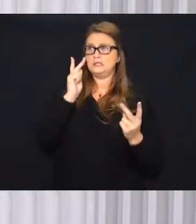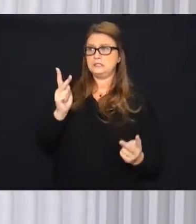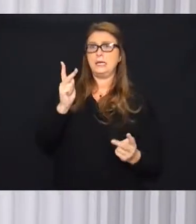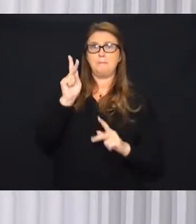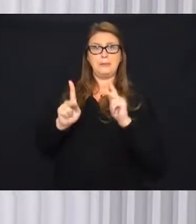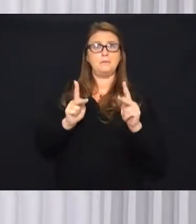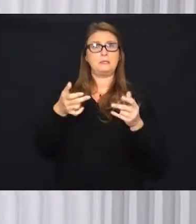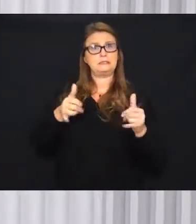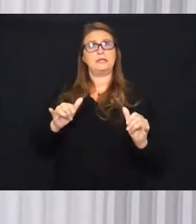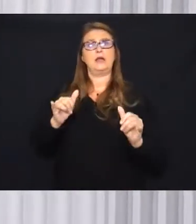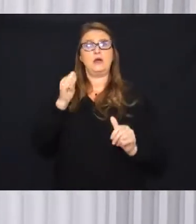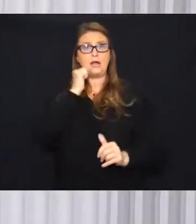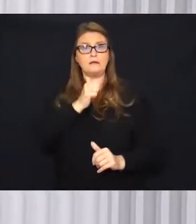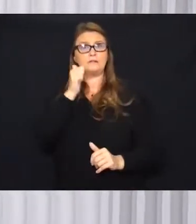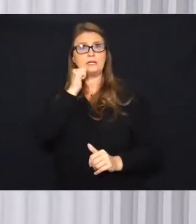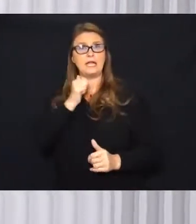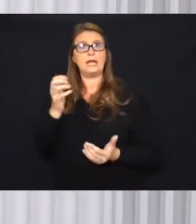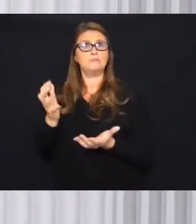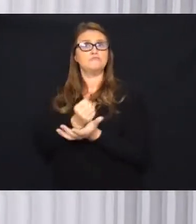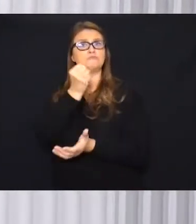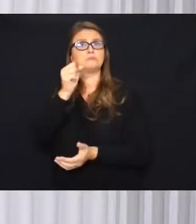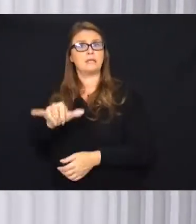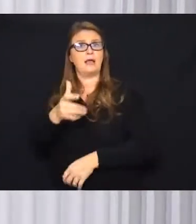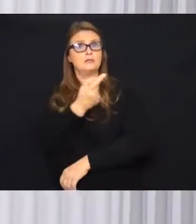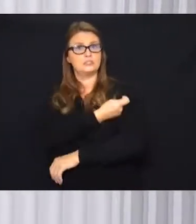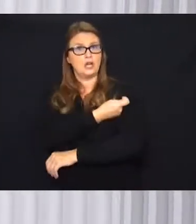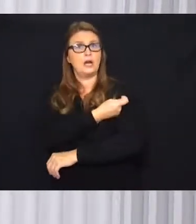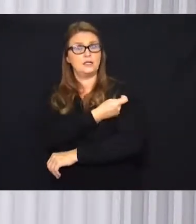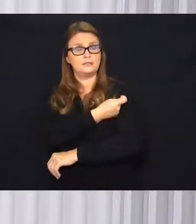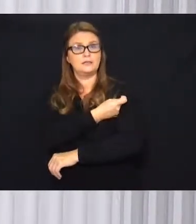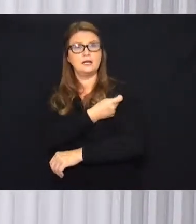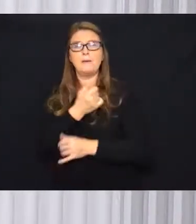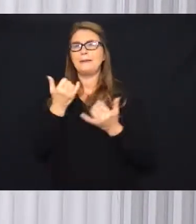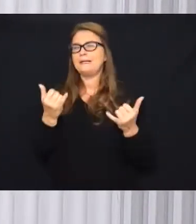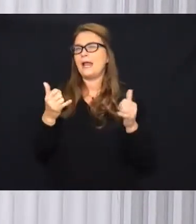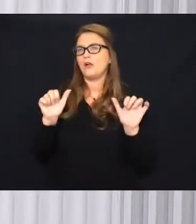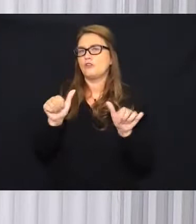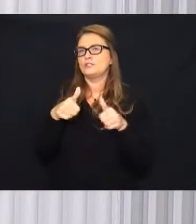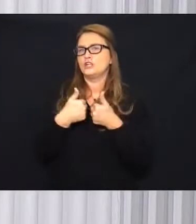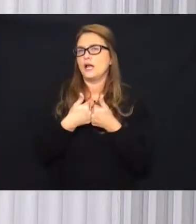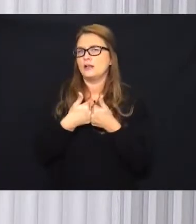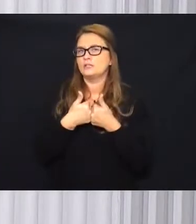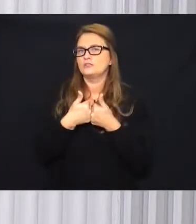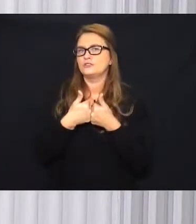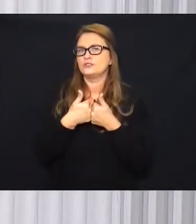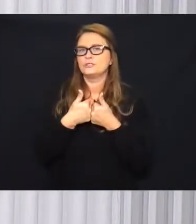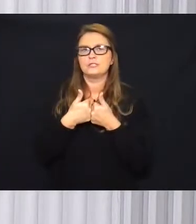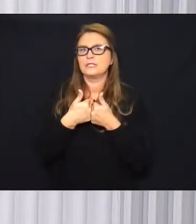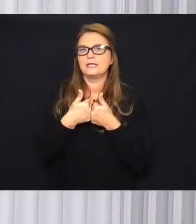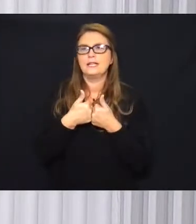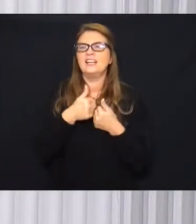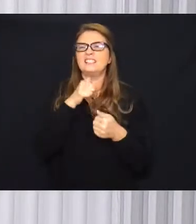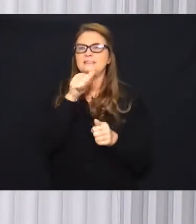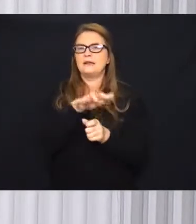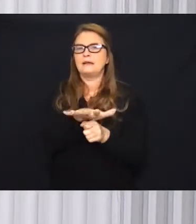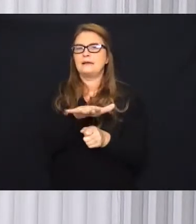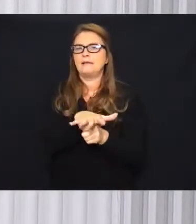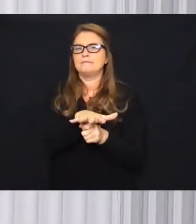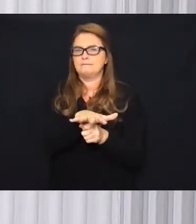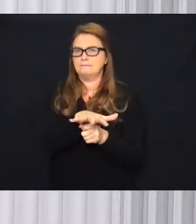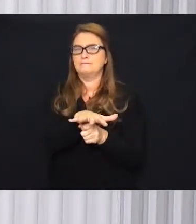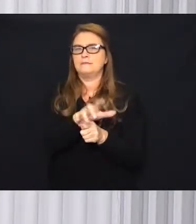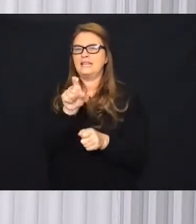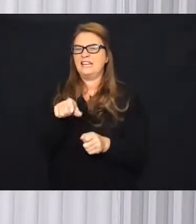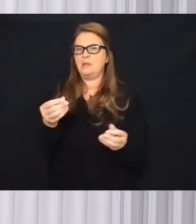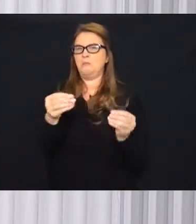vaccine, both first dose and booster dose. The challenge becomes that it is not at the speed that we need to